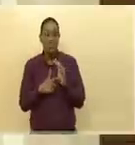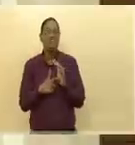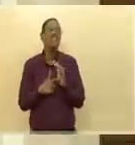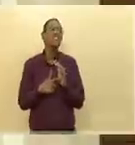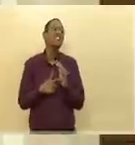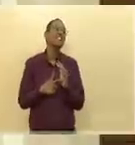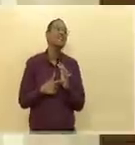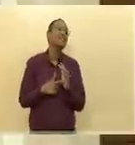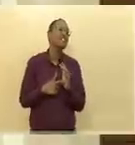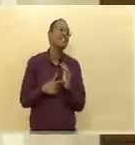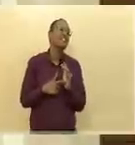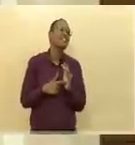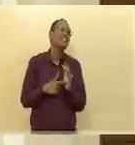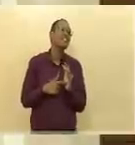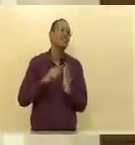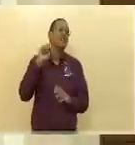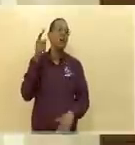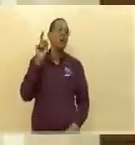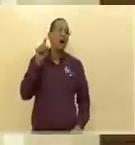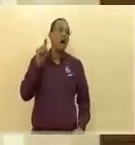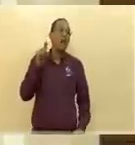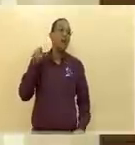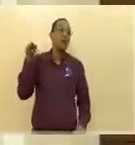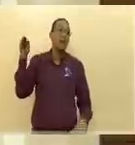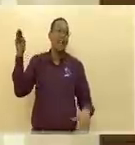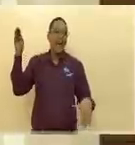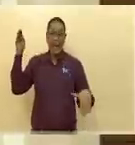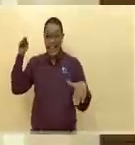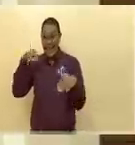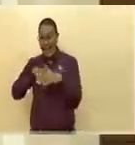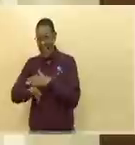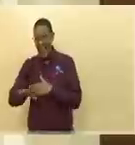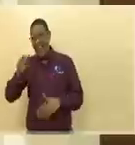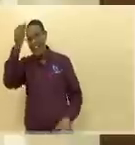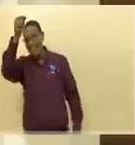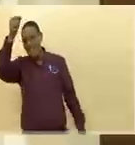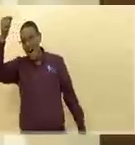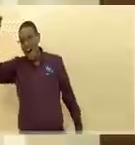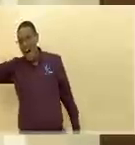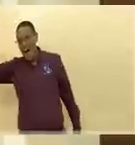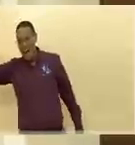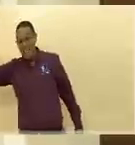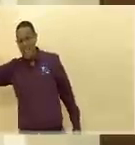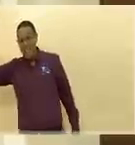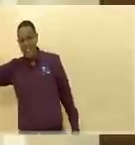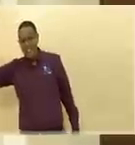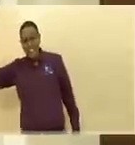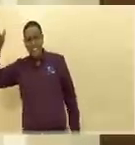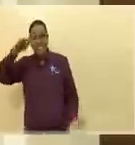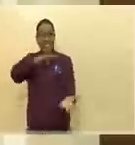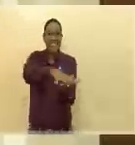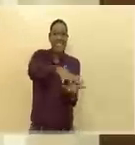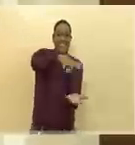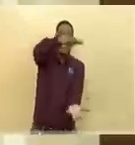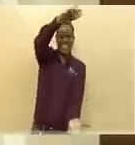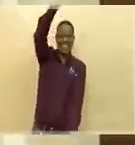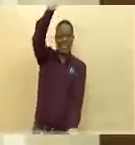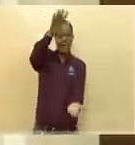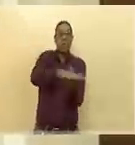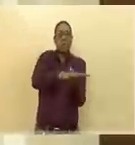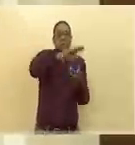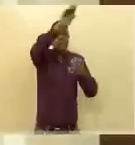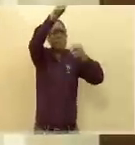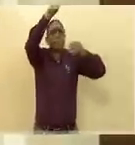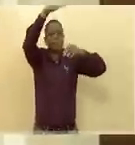has to literally now go in the vault and go through the hundreds of